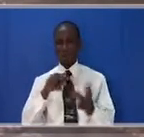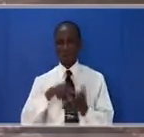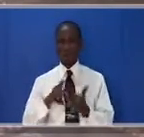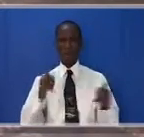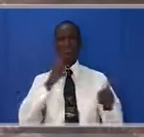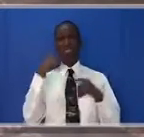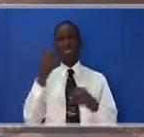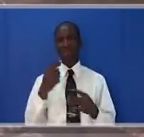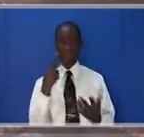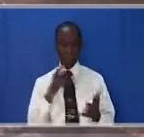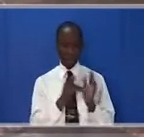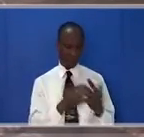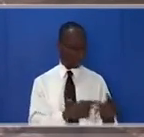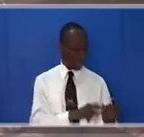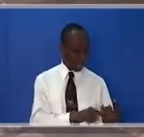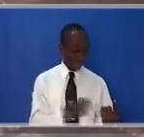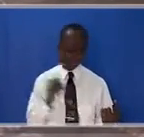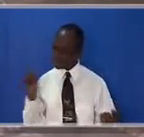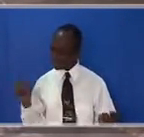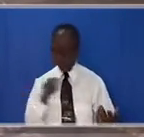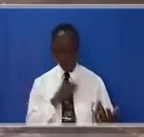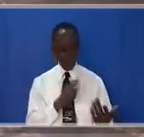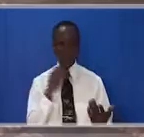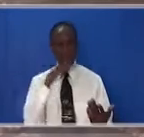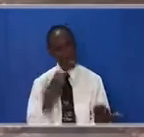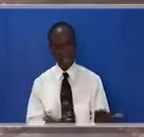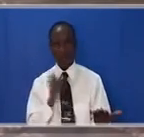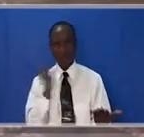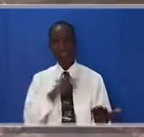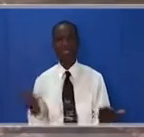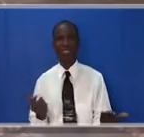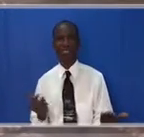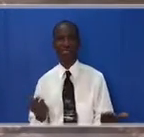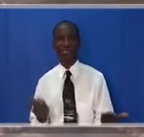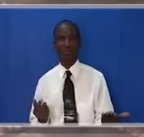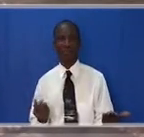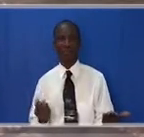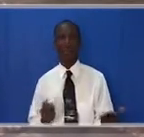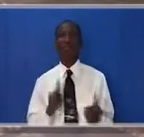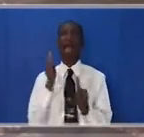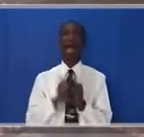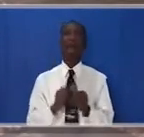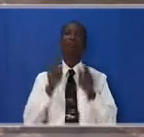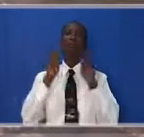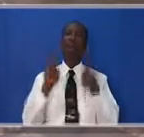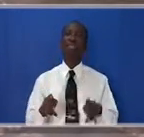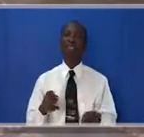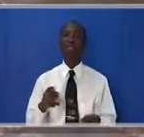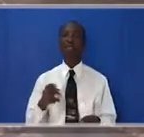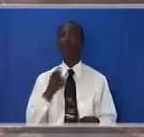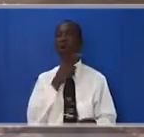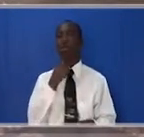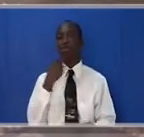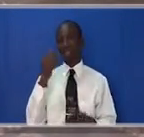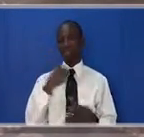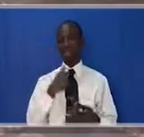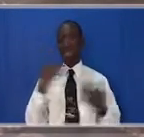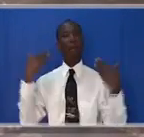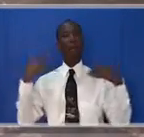hope ne ye ye bible ba bi agina e de akere so omo ya torofo osofo obi a so ye so abofo no oyen yankopon